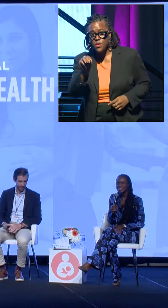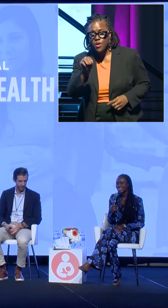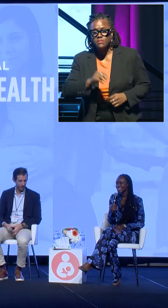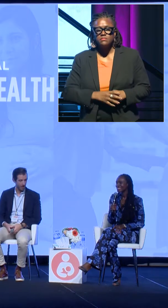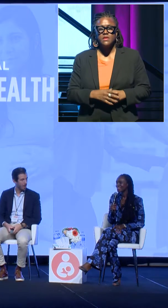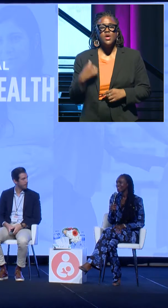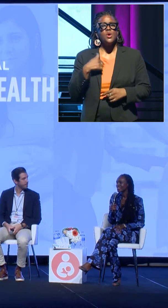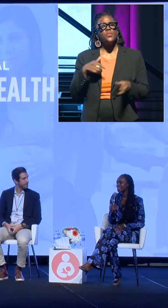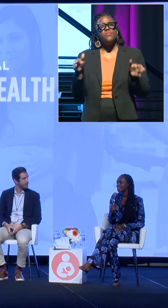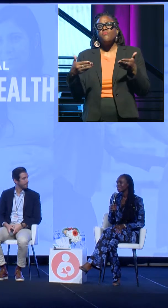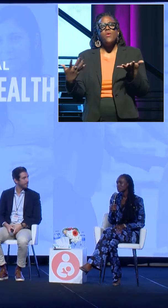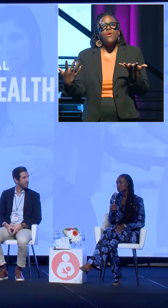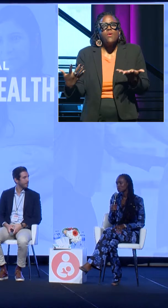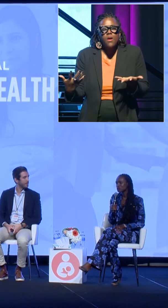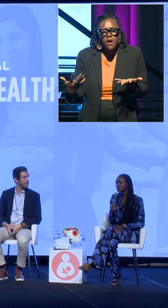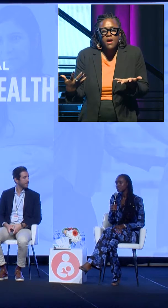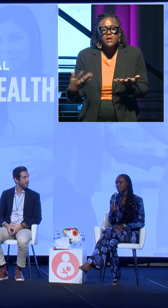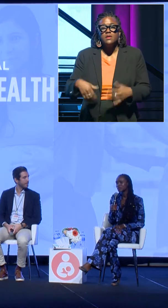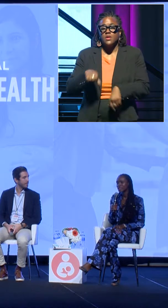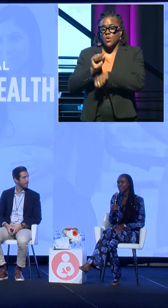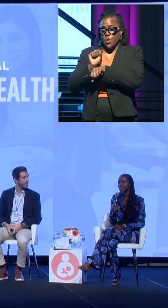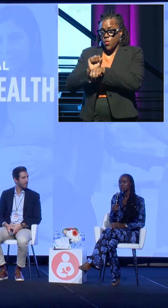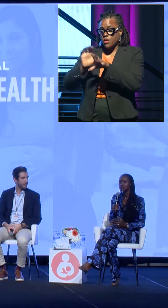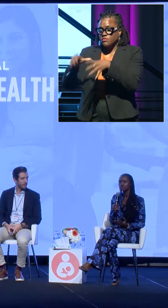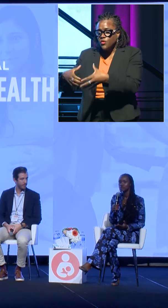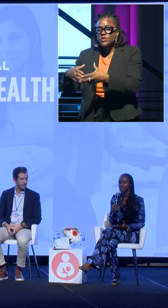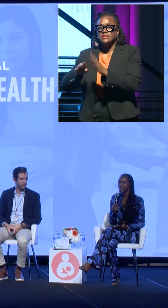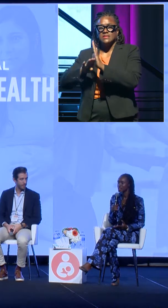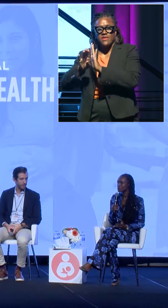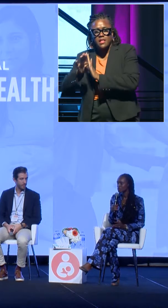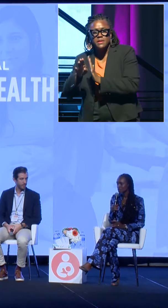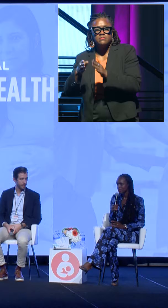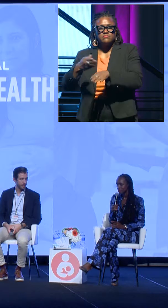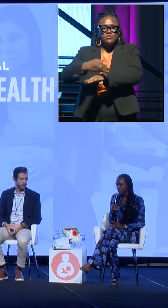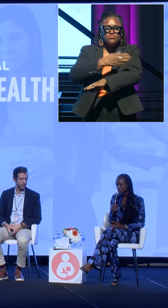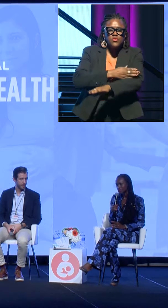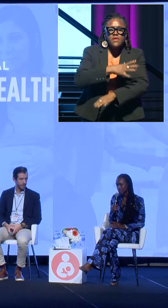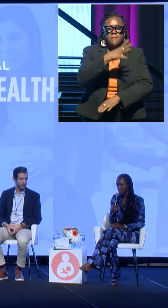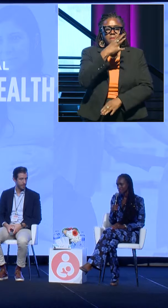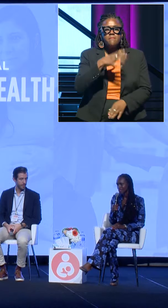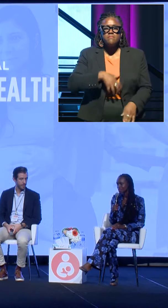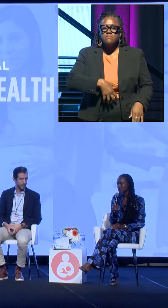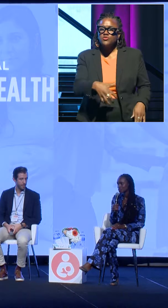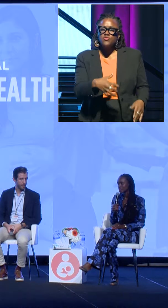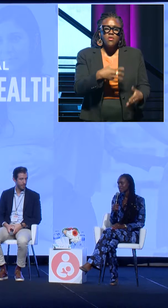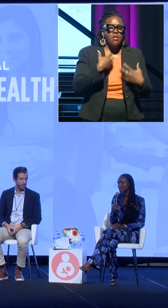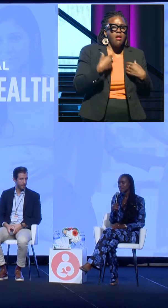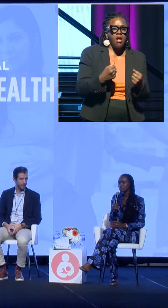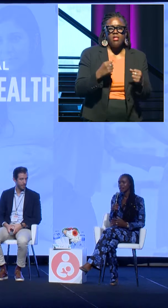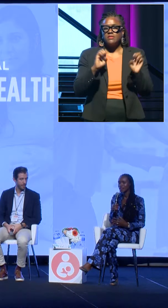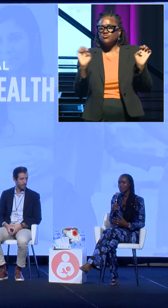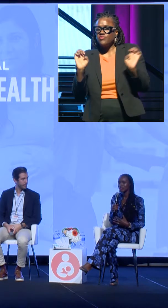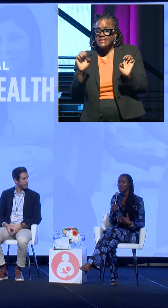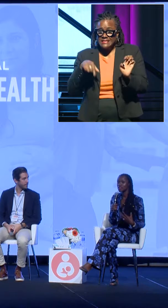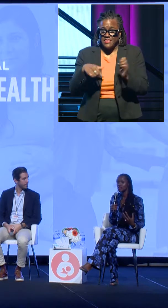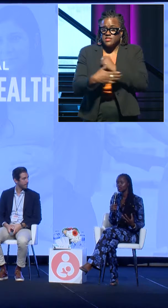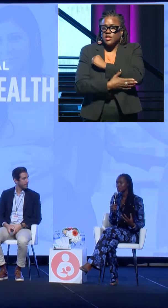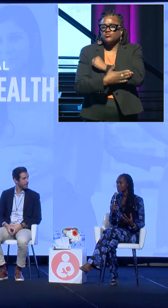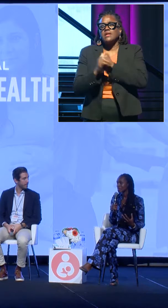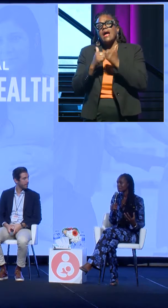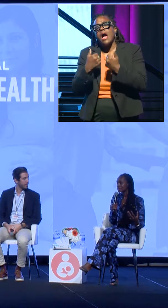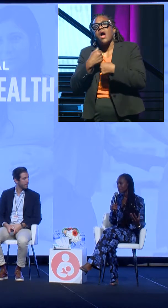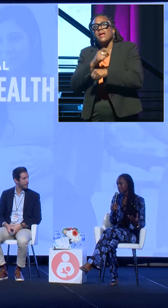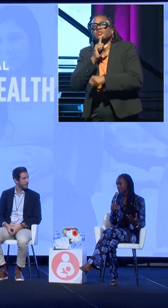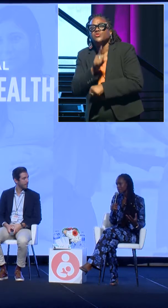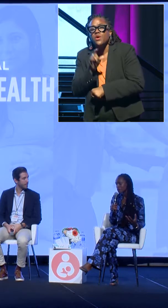We focus a lot on workforce development and improving the maternal health crisis in this country by